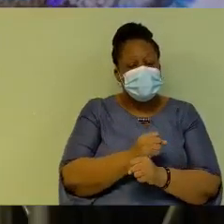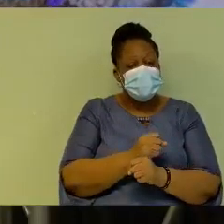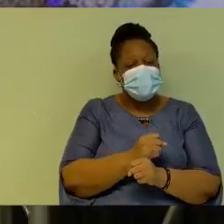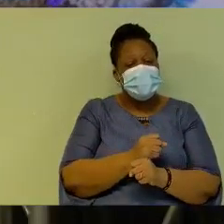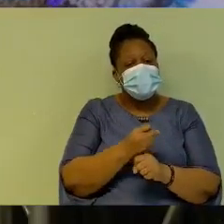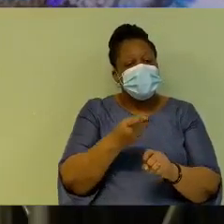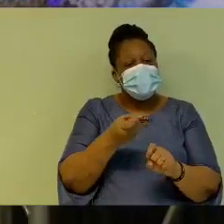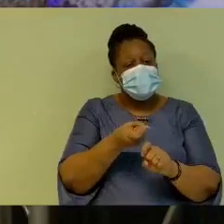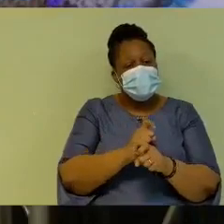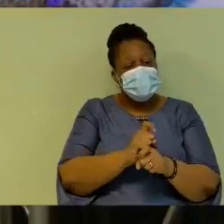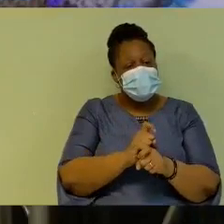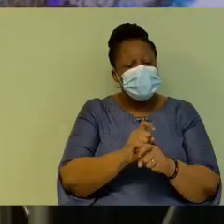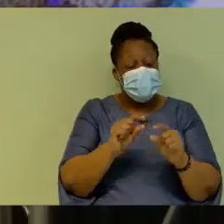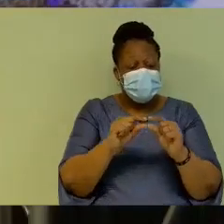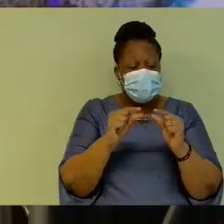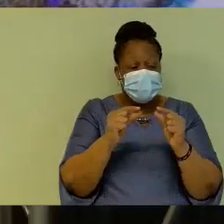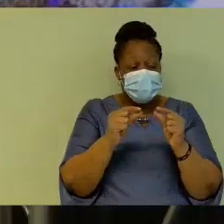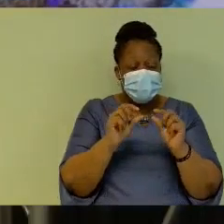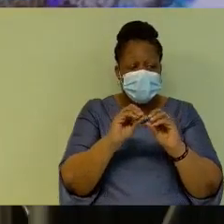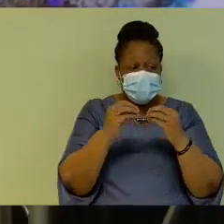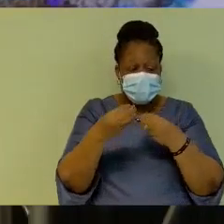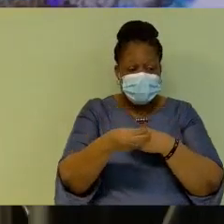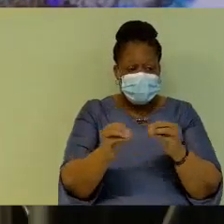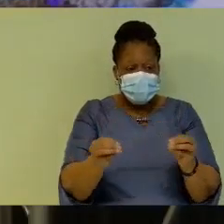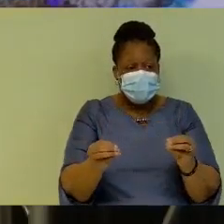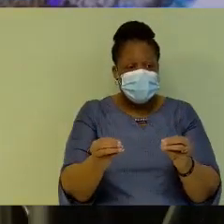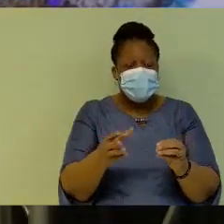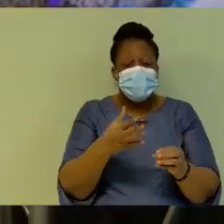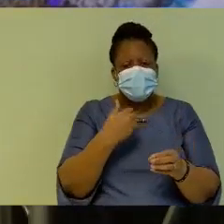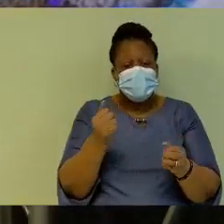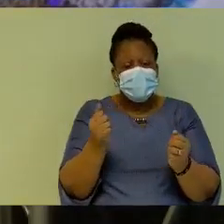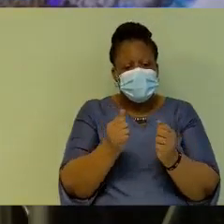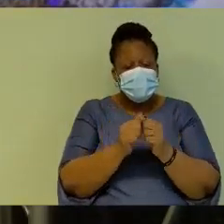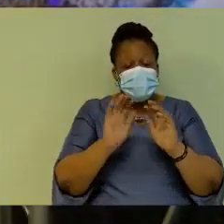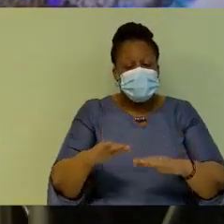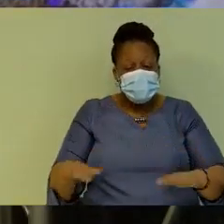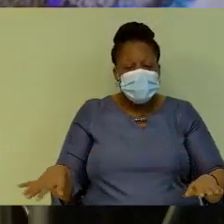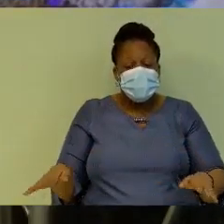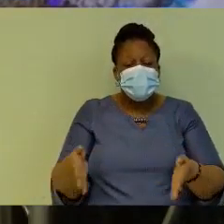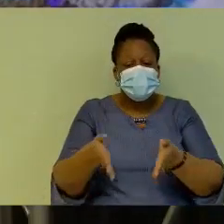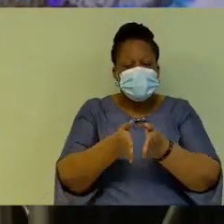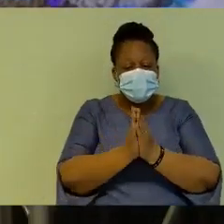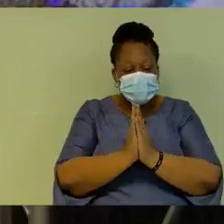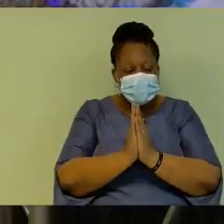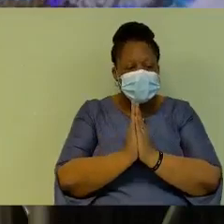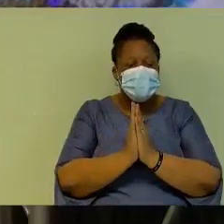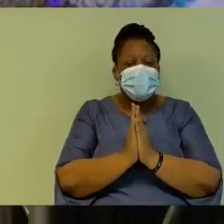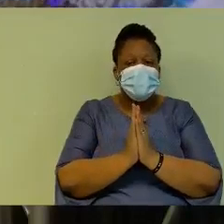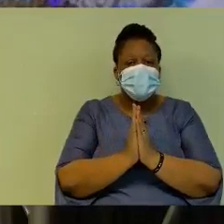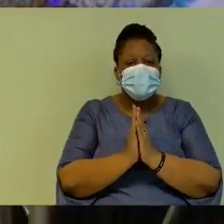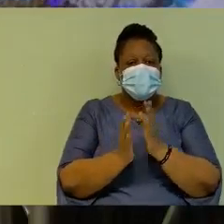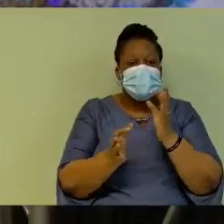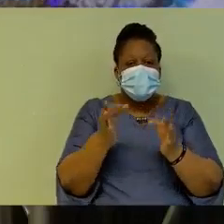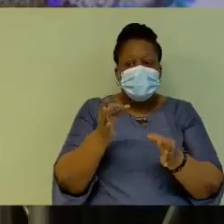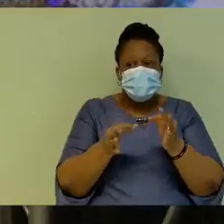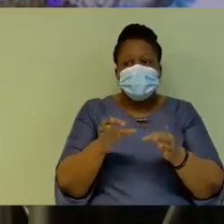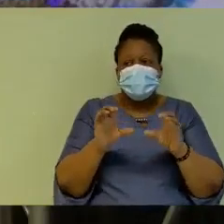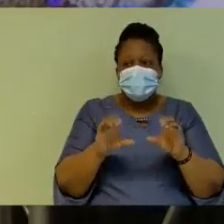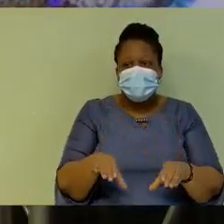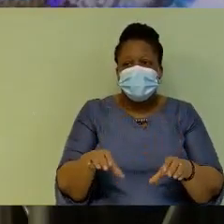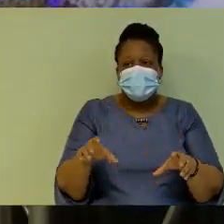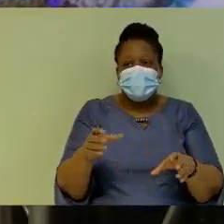from the Department of Social Services. And where children are concerned, they can also access services for children from